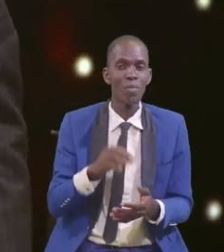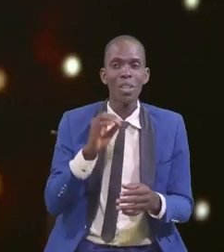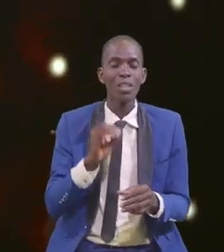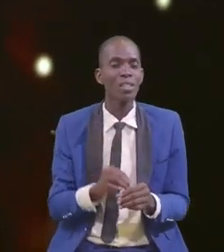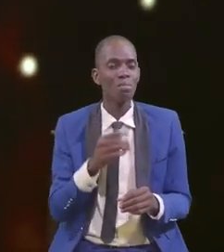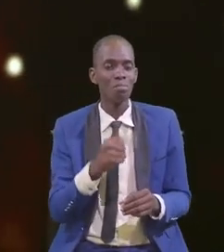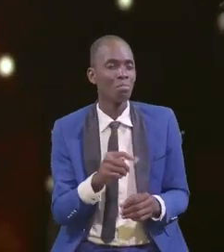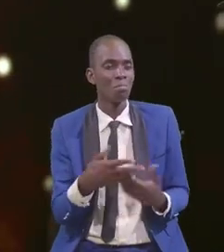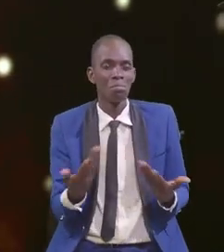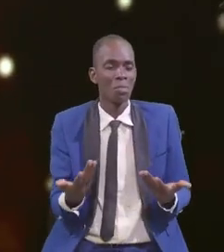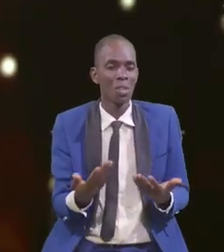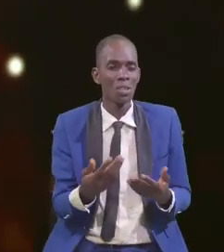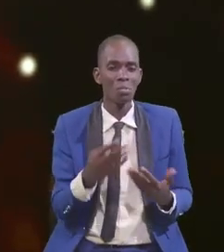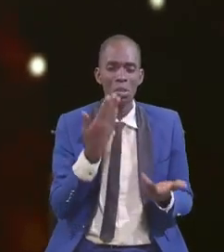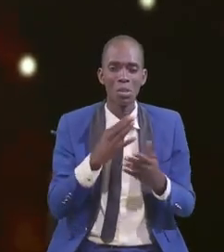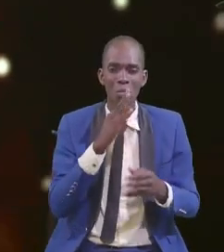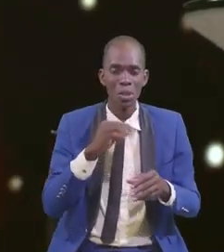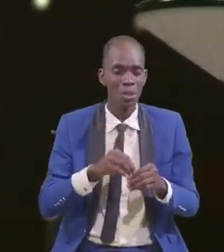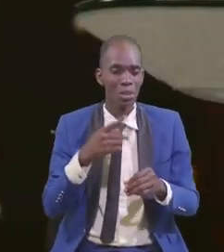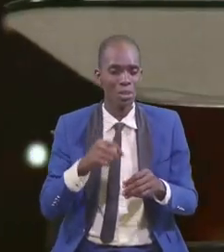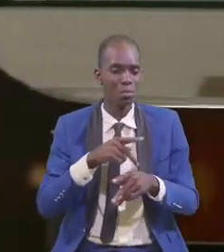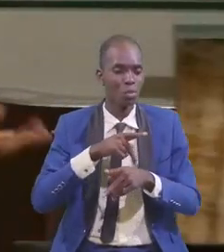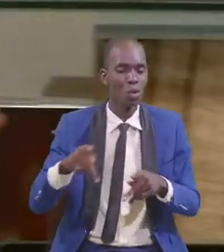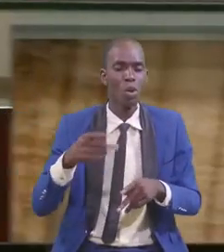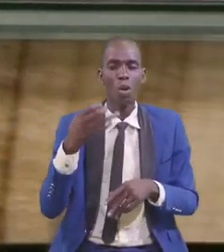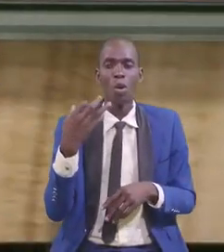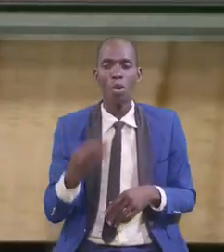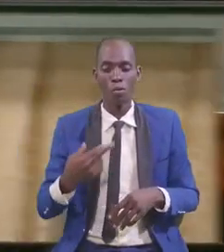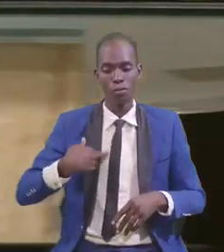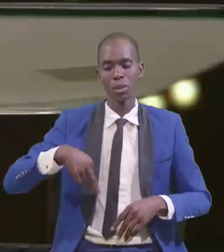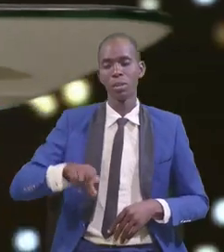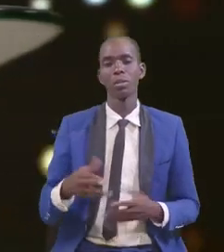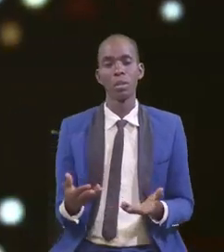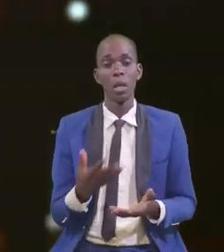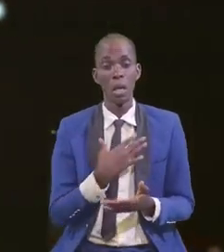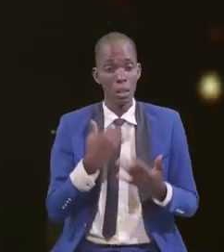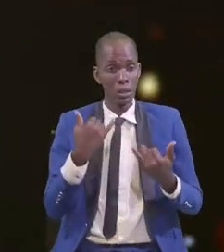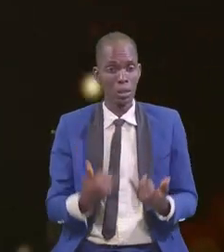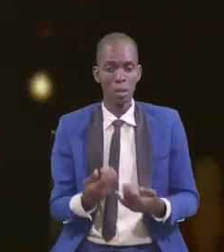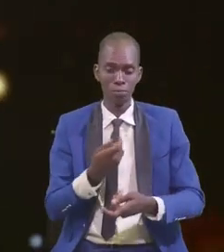kind of, profession of religion. And so they sell themselves,